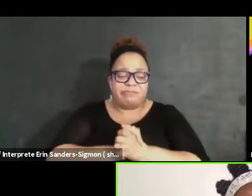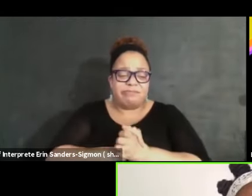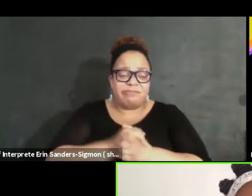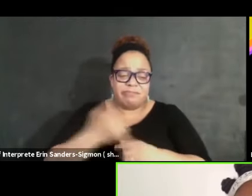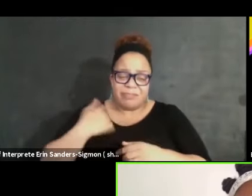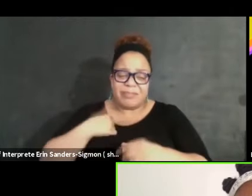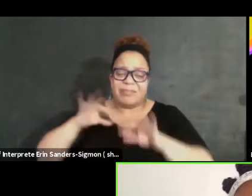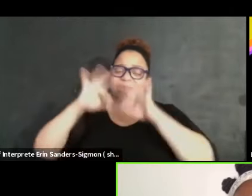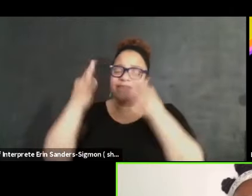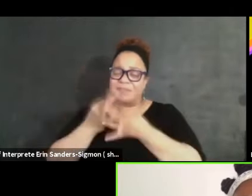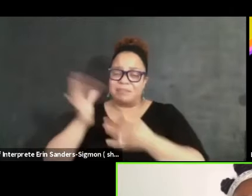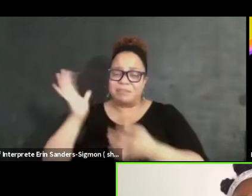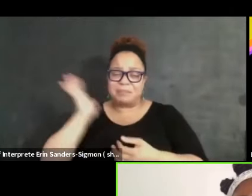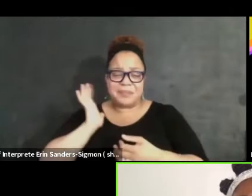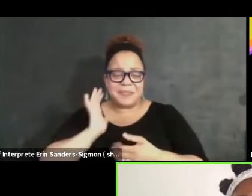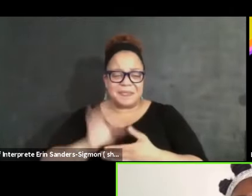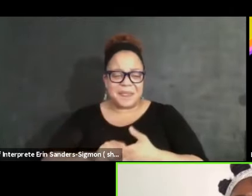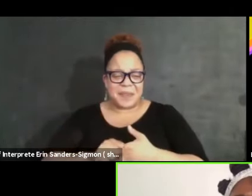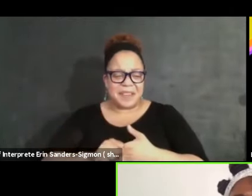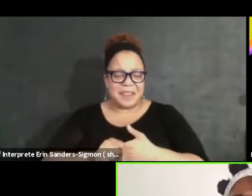But what about me?